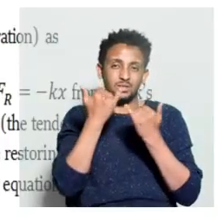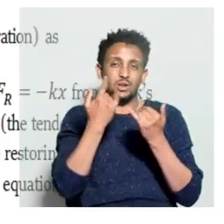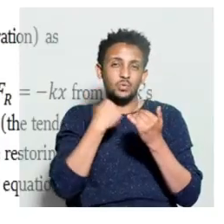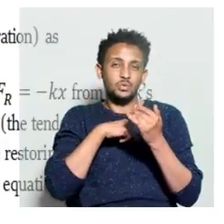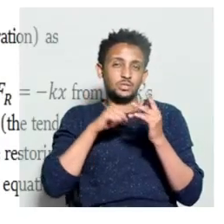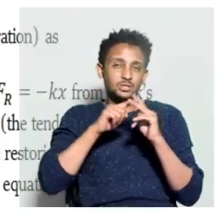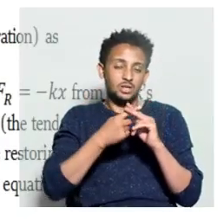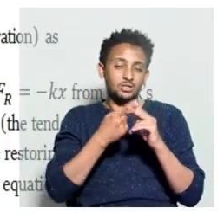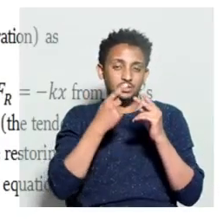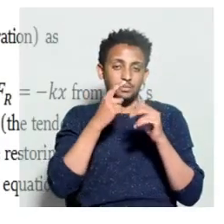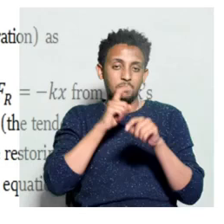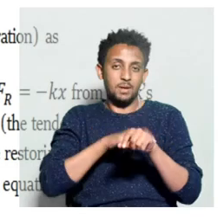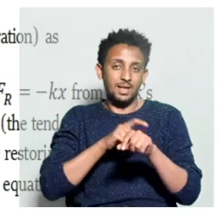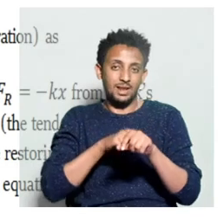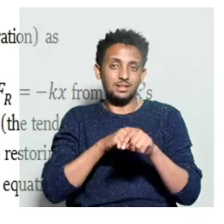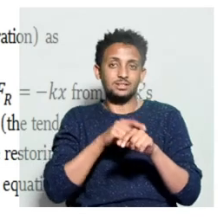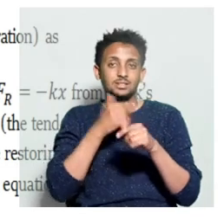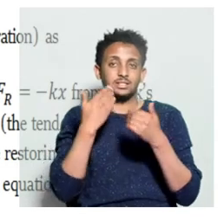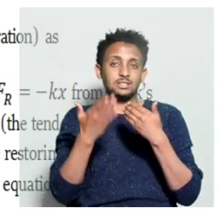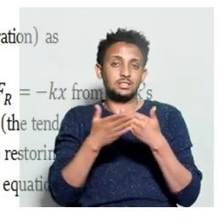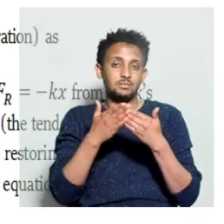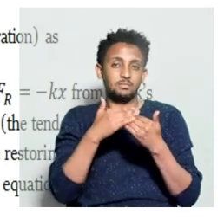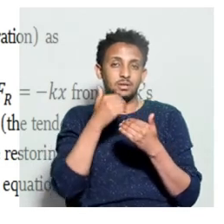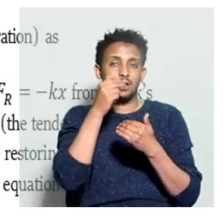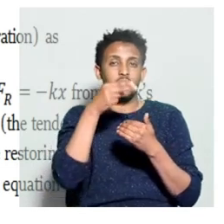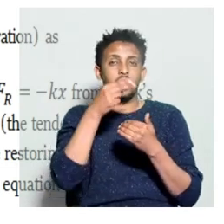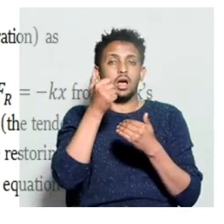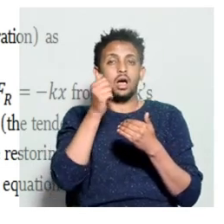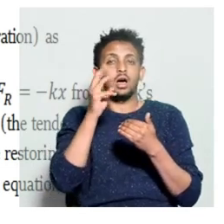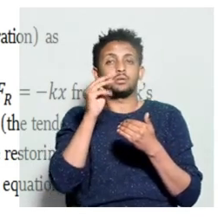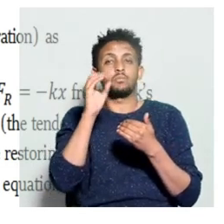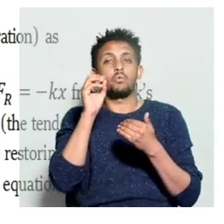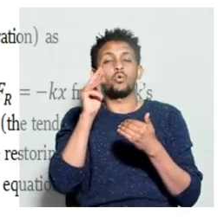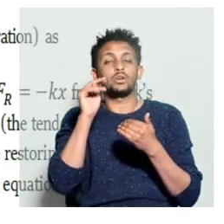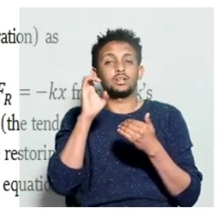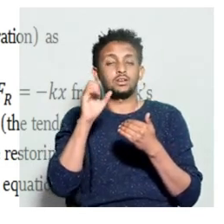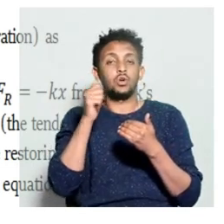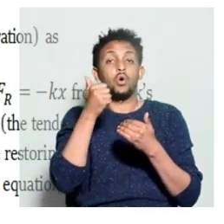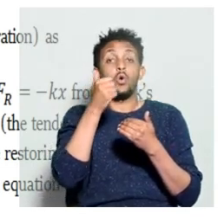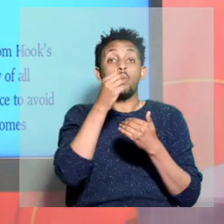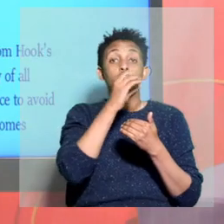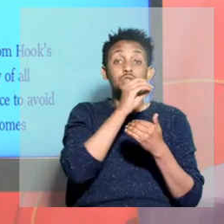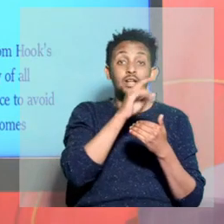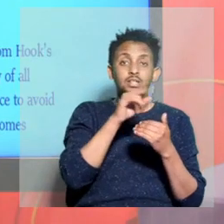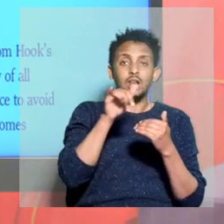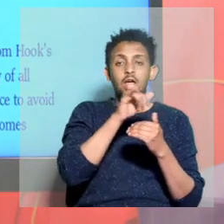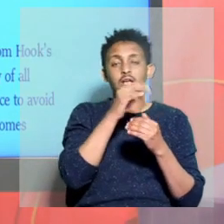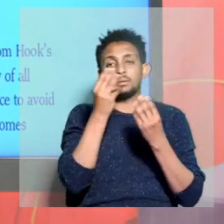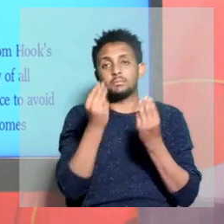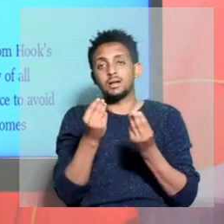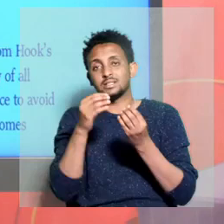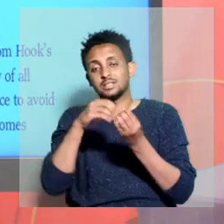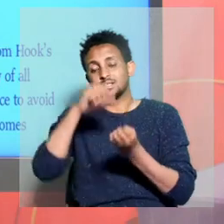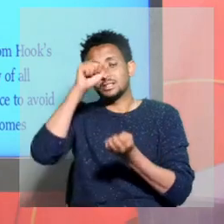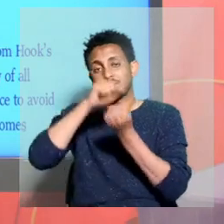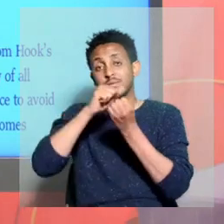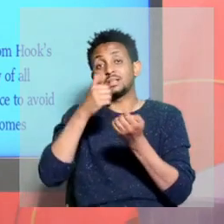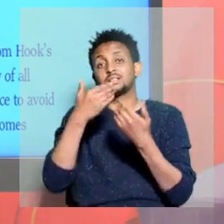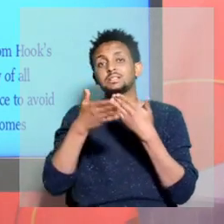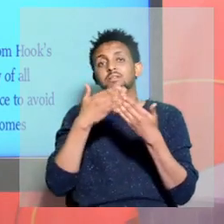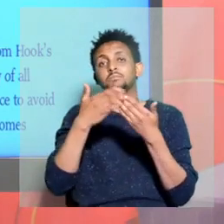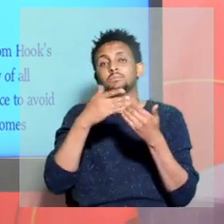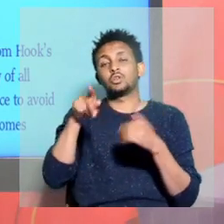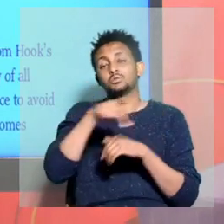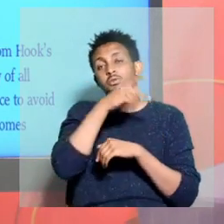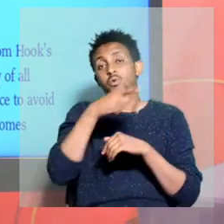let's try to determine period in simple harmonic motion. For oscillatory bodies like mass spring system and simple pendulum